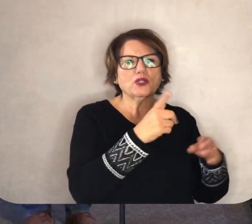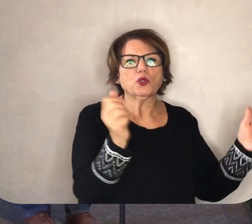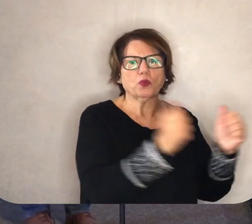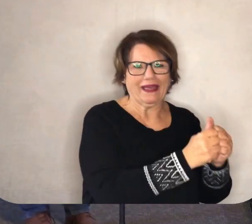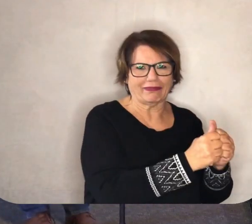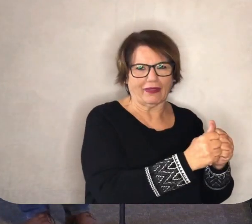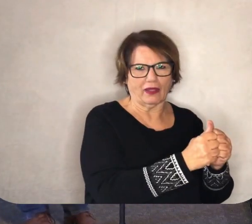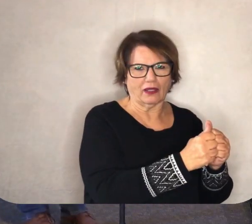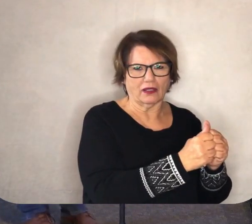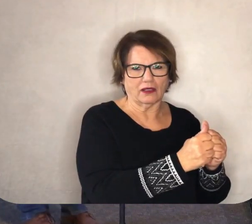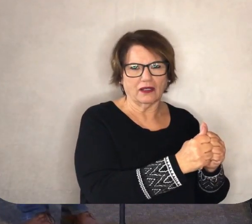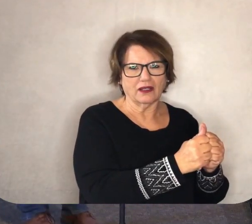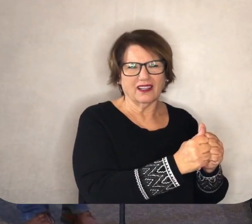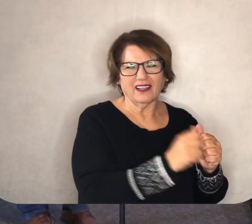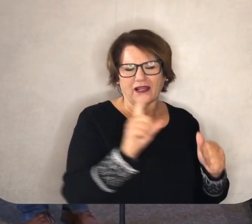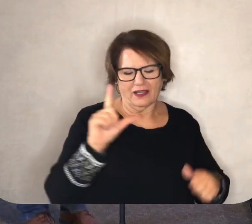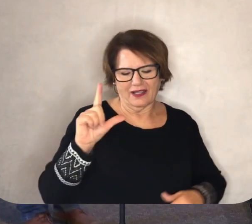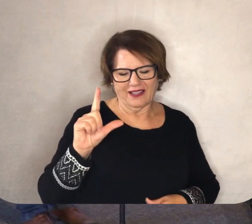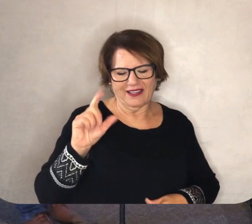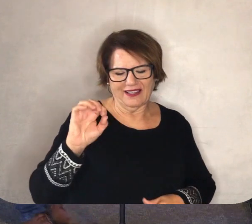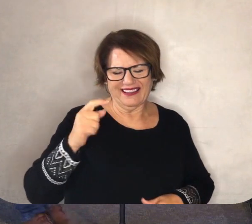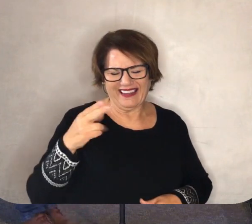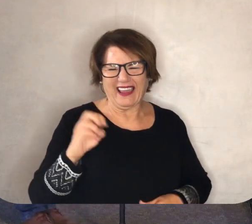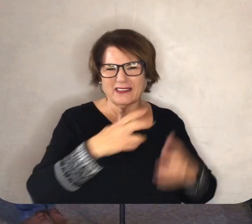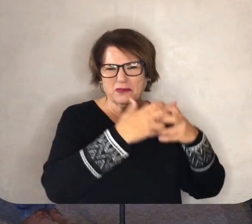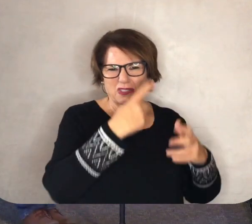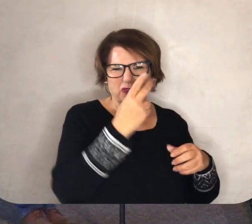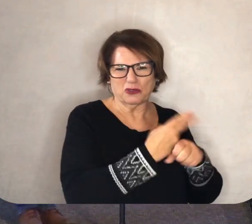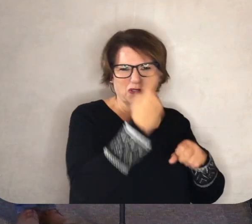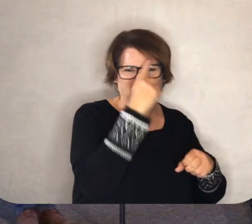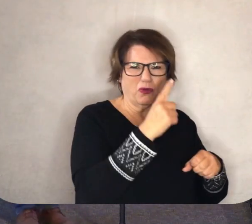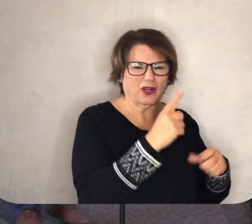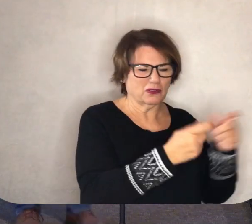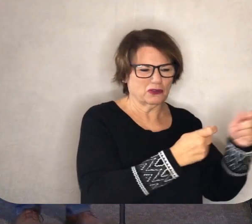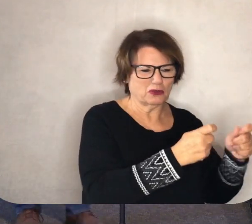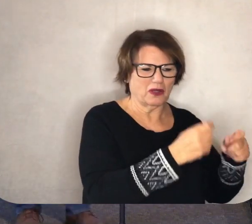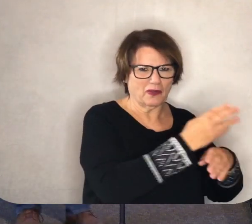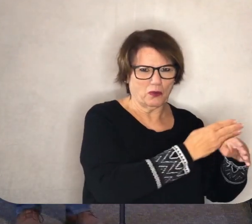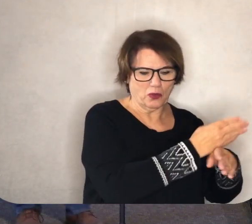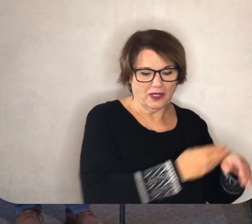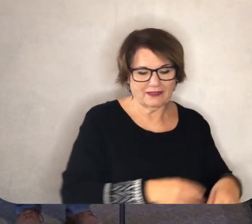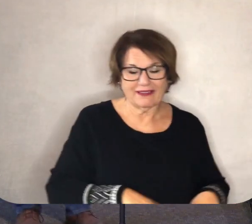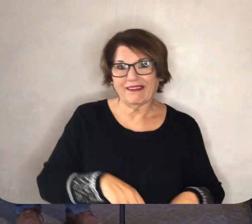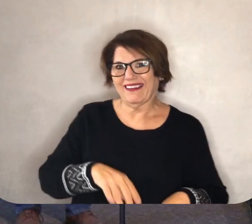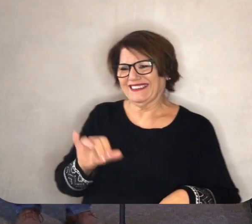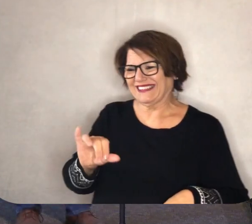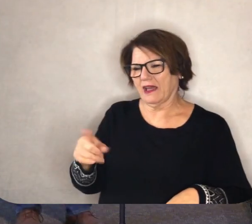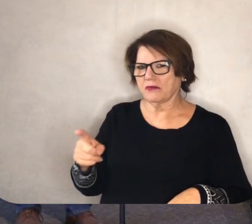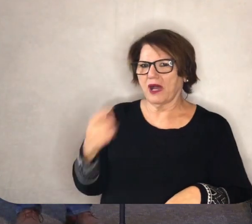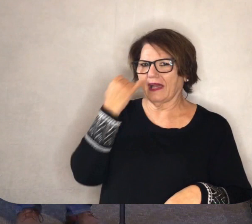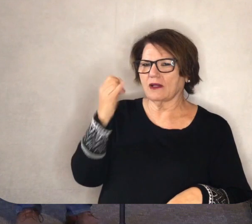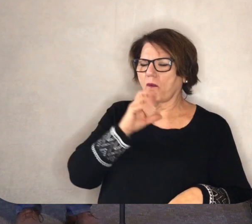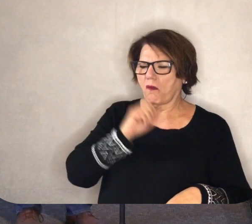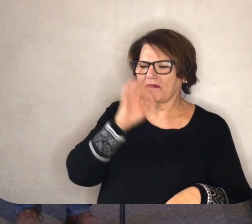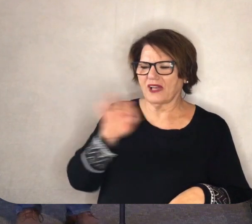Now that is a terrible pun on an old song by Stephen Stills that told us, if you can't be with the one you love, love the